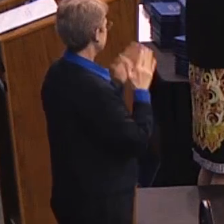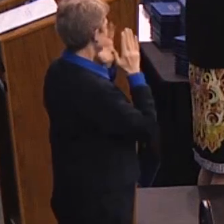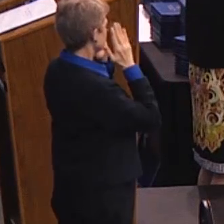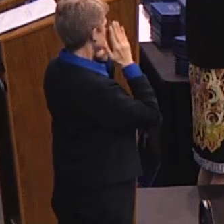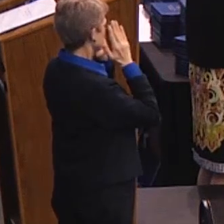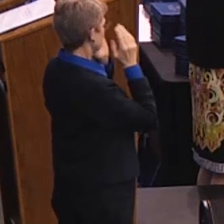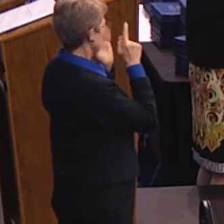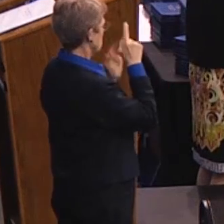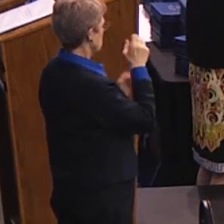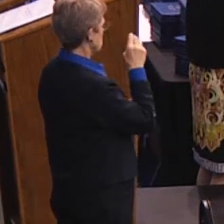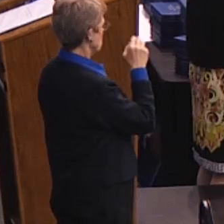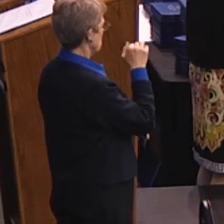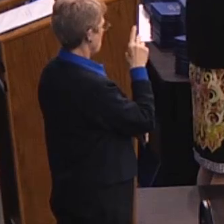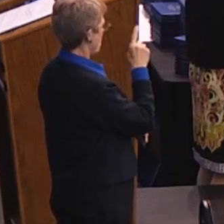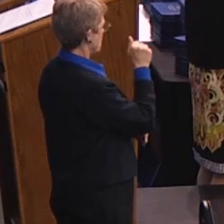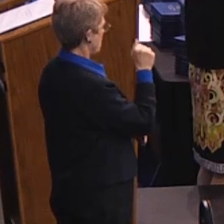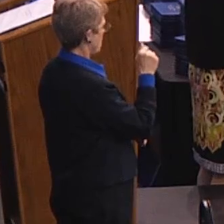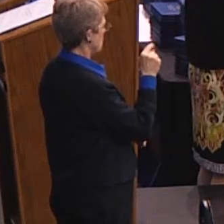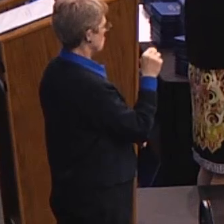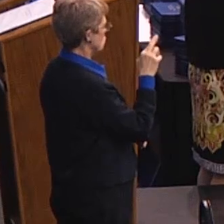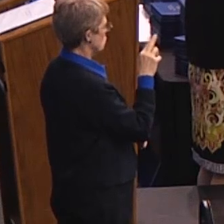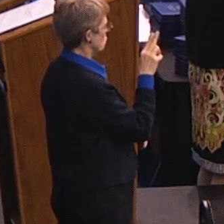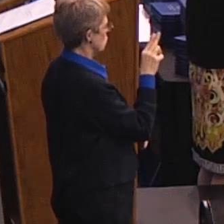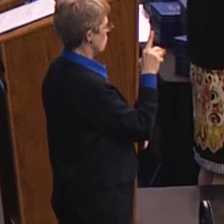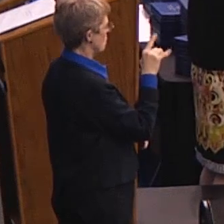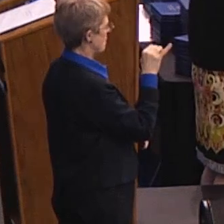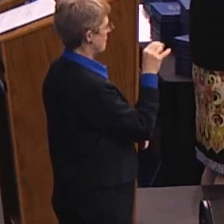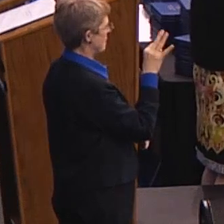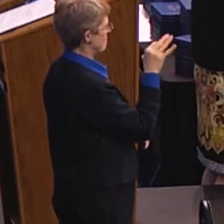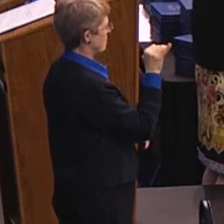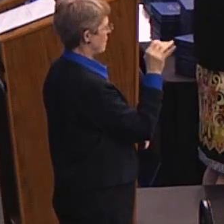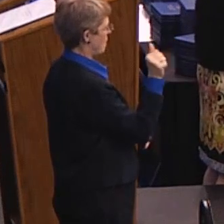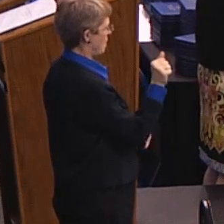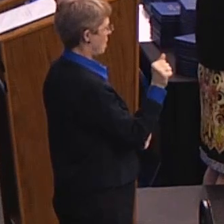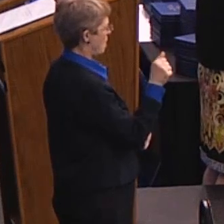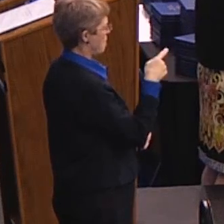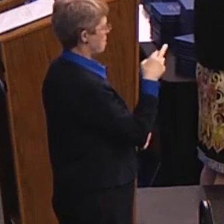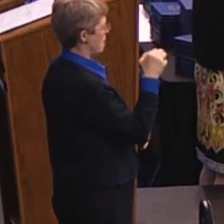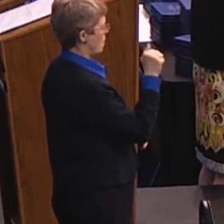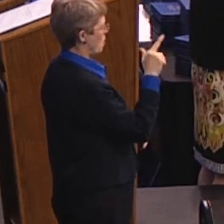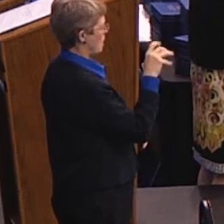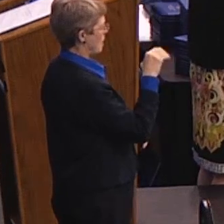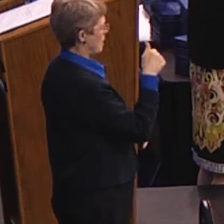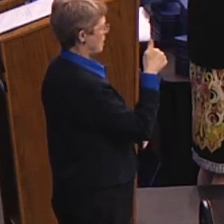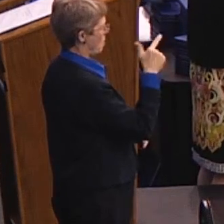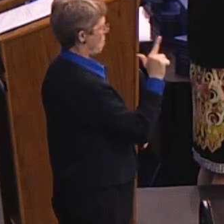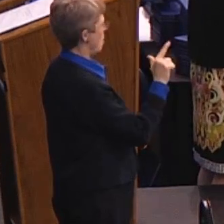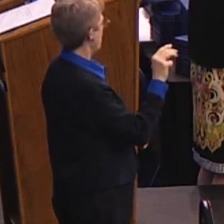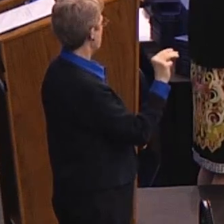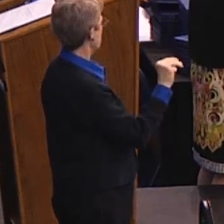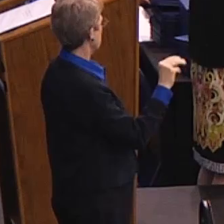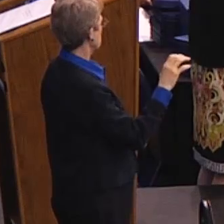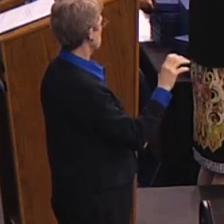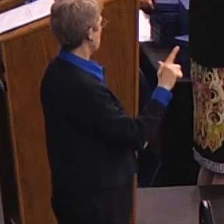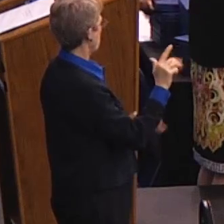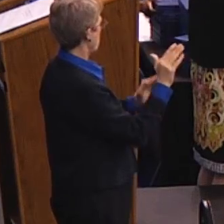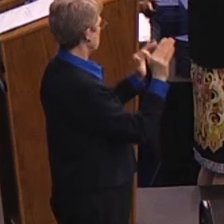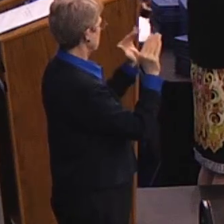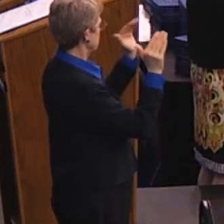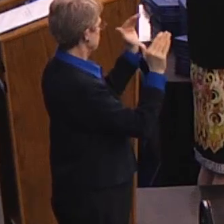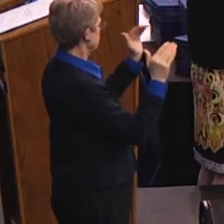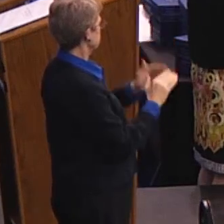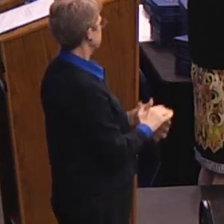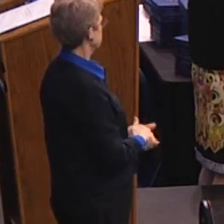Sonata Yvette Chalifia, business administration, paralegal, magna cum laude.